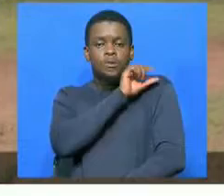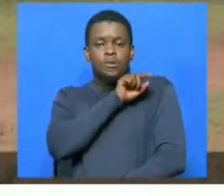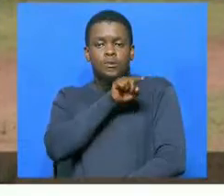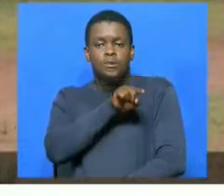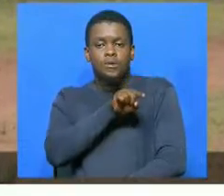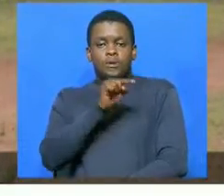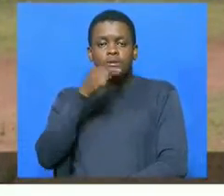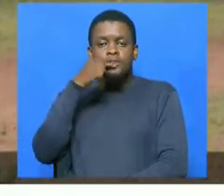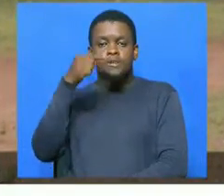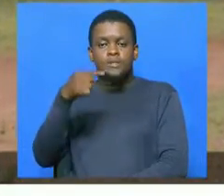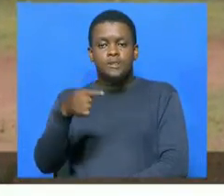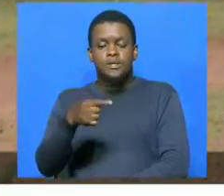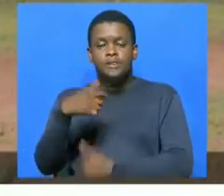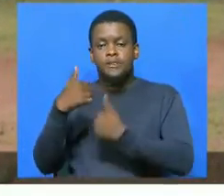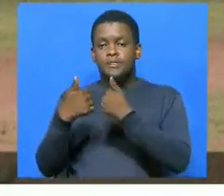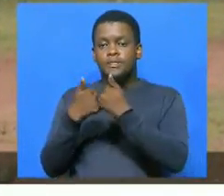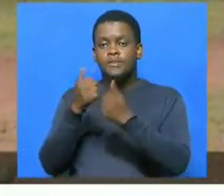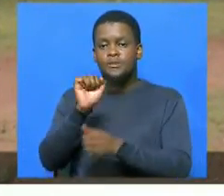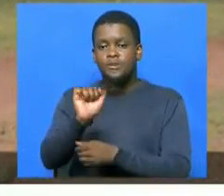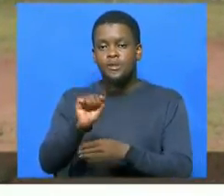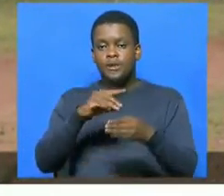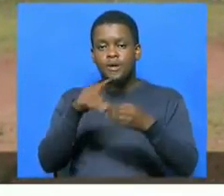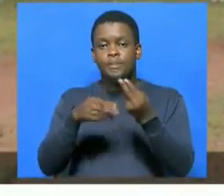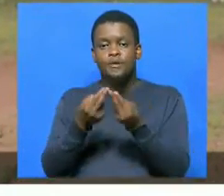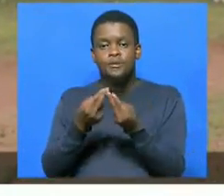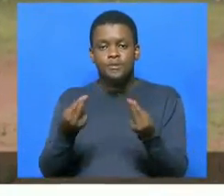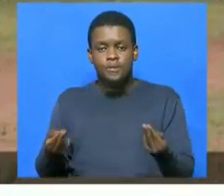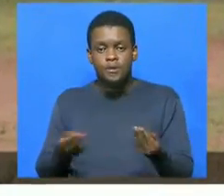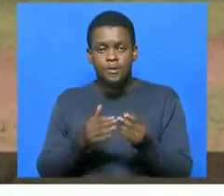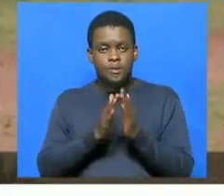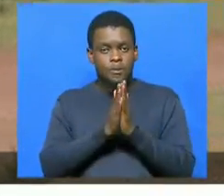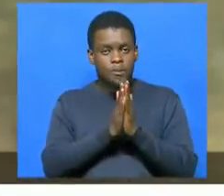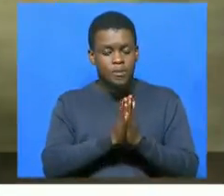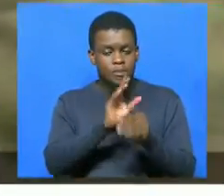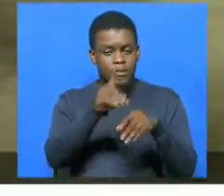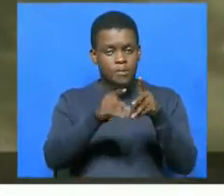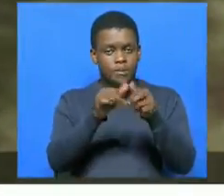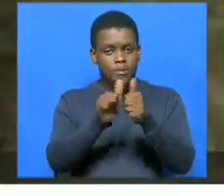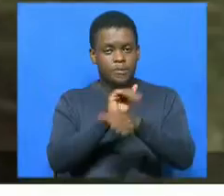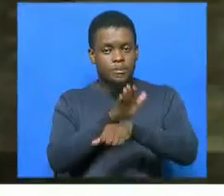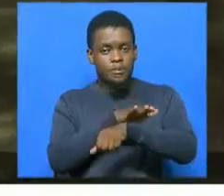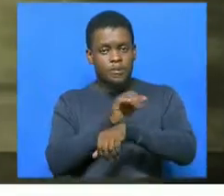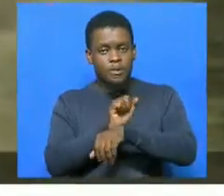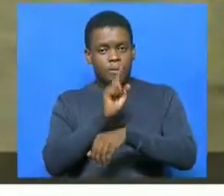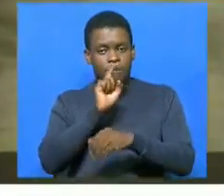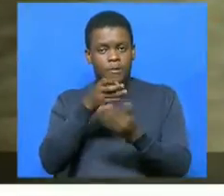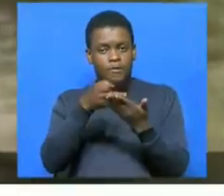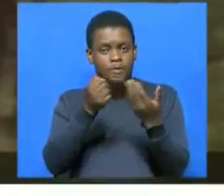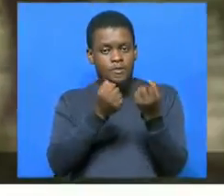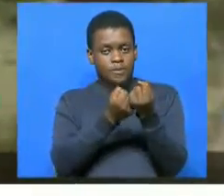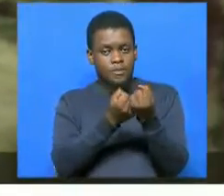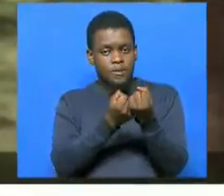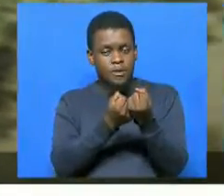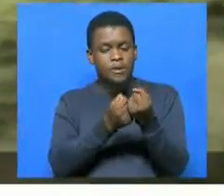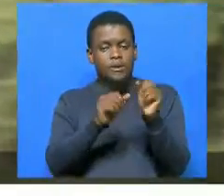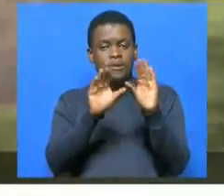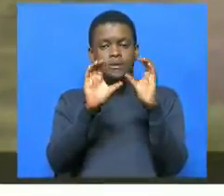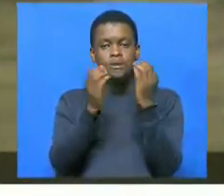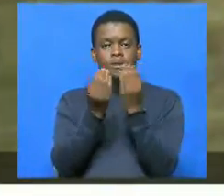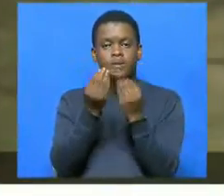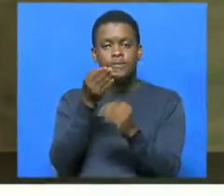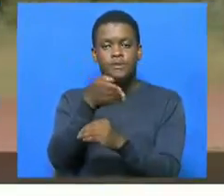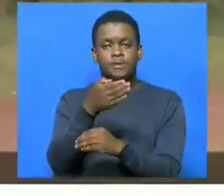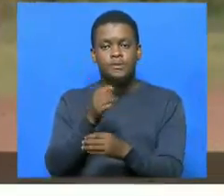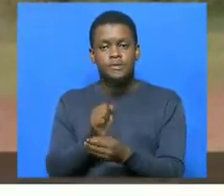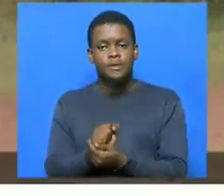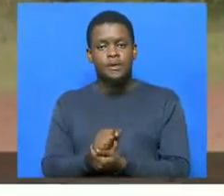main challenge is resources, and she pleaded with the individuals and business to sponsor the club. Tota gompieno ga nka ka rena le